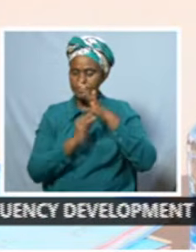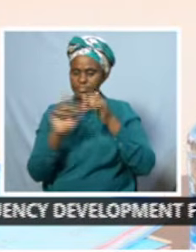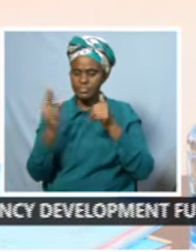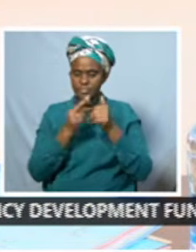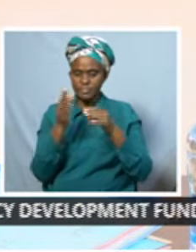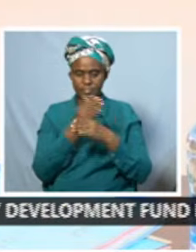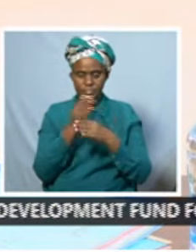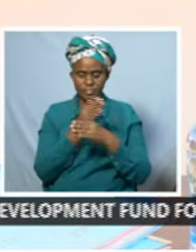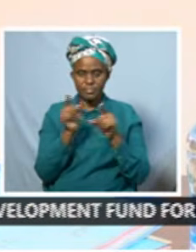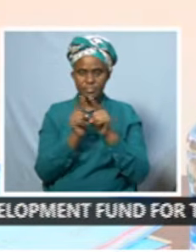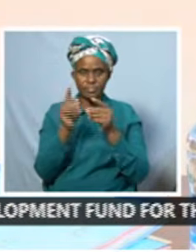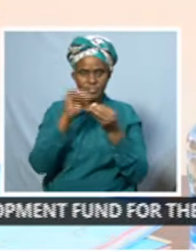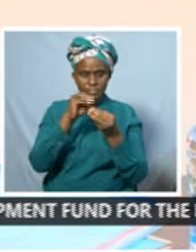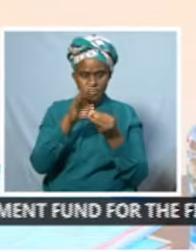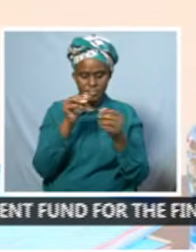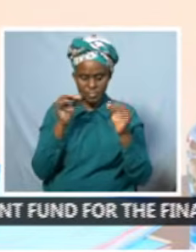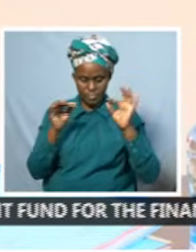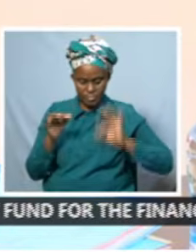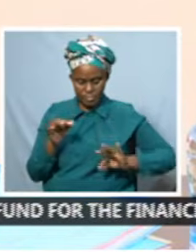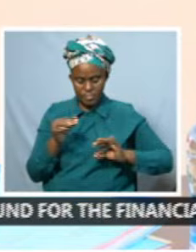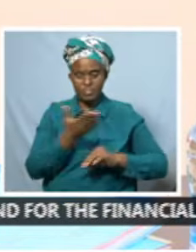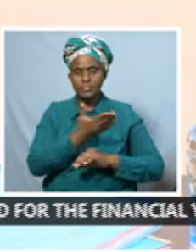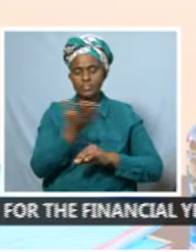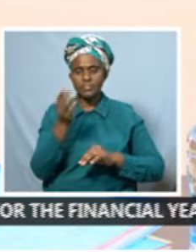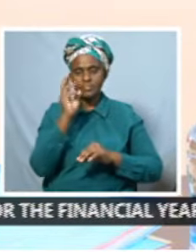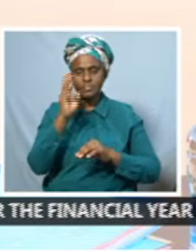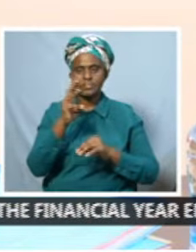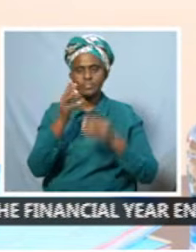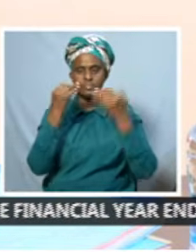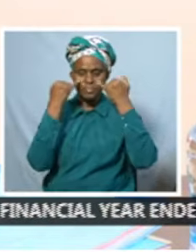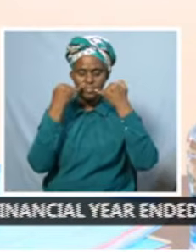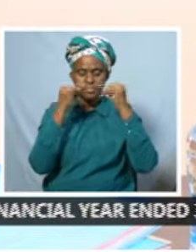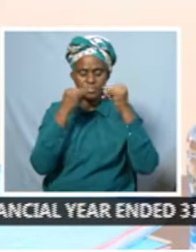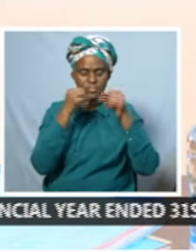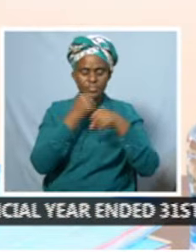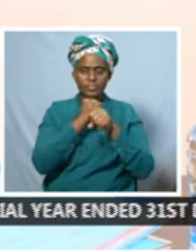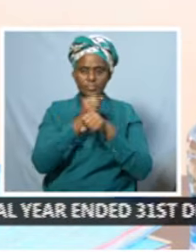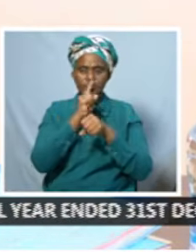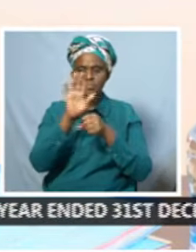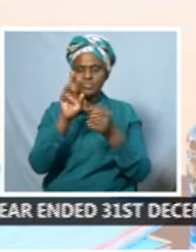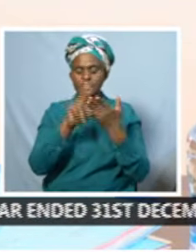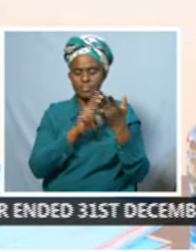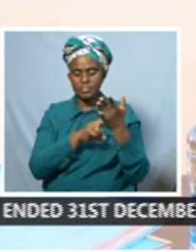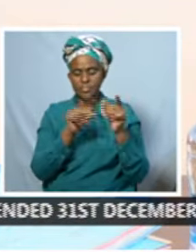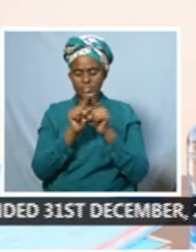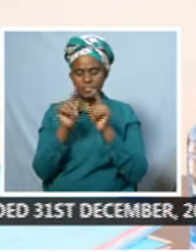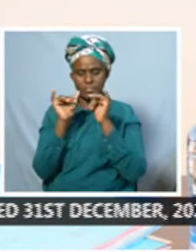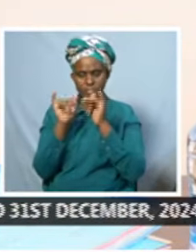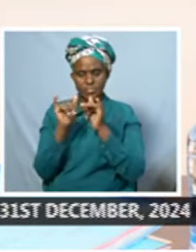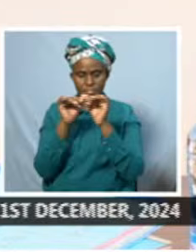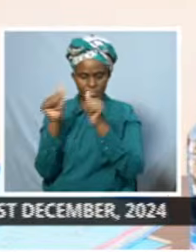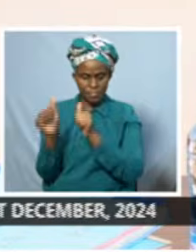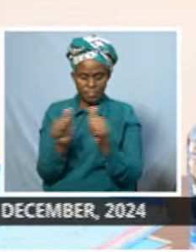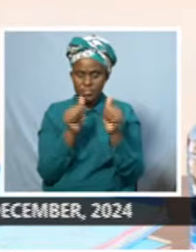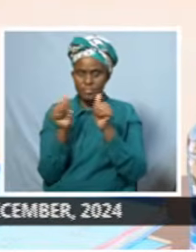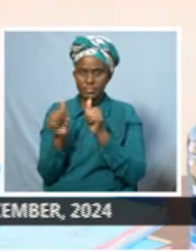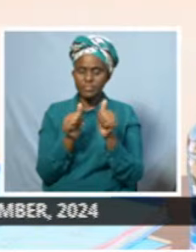transactions. Additionally, the beneficiaries will be sensitized to ensure their records remain active